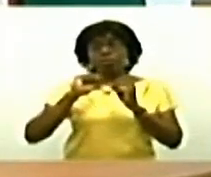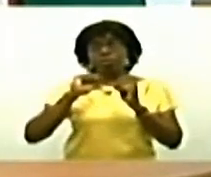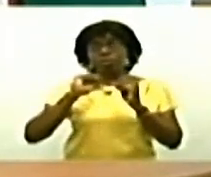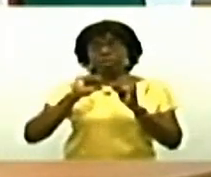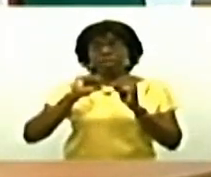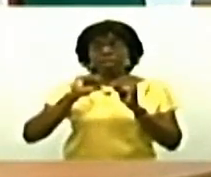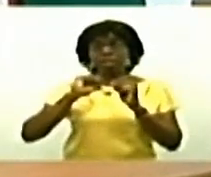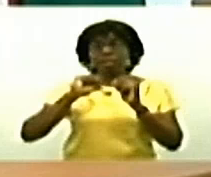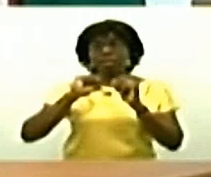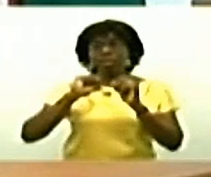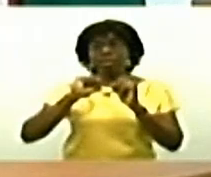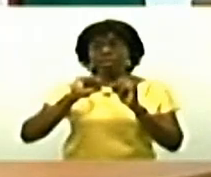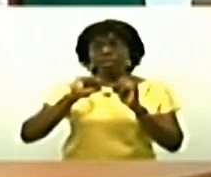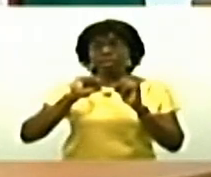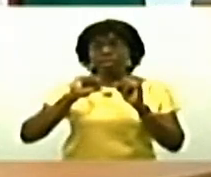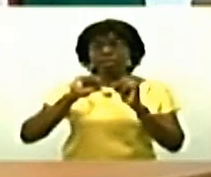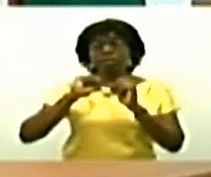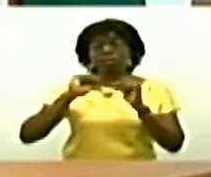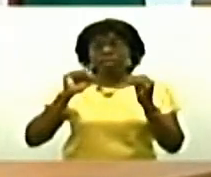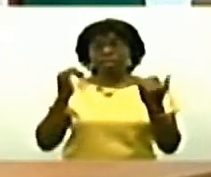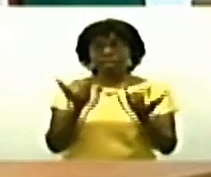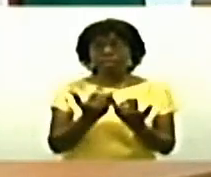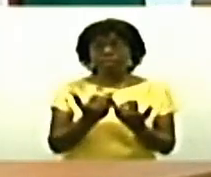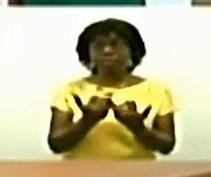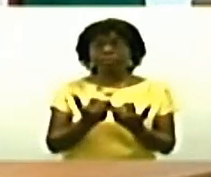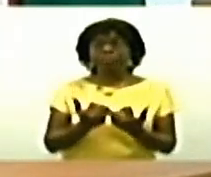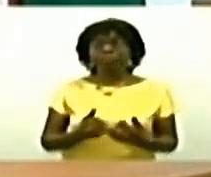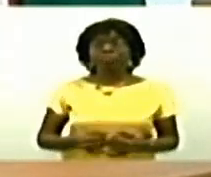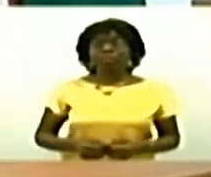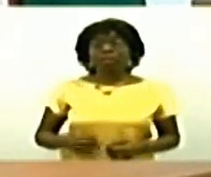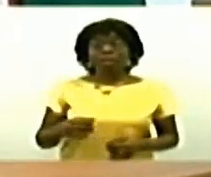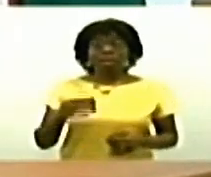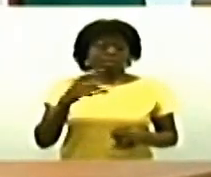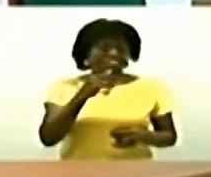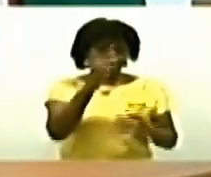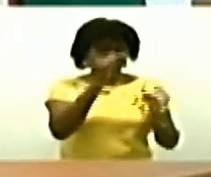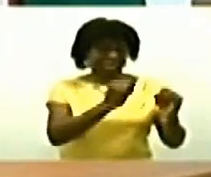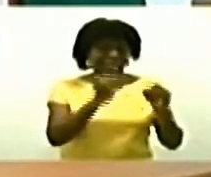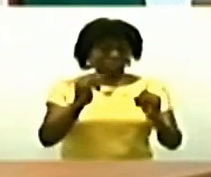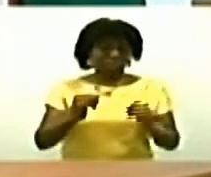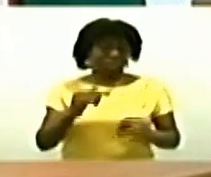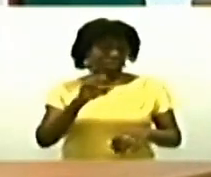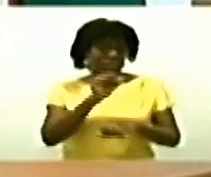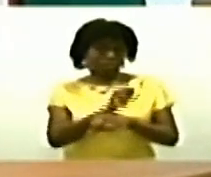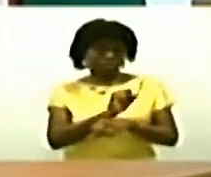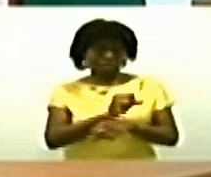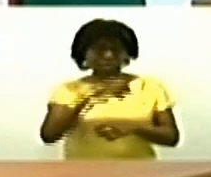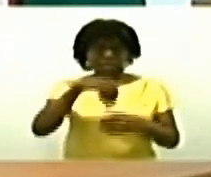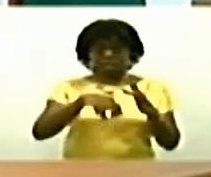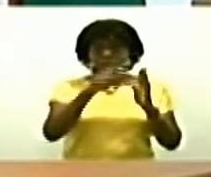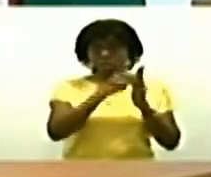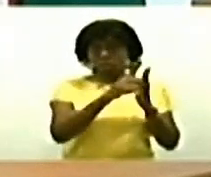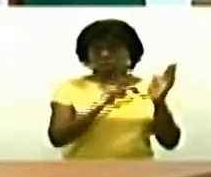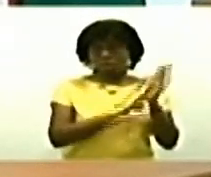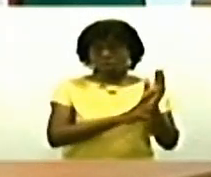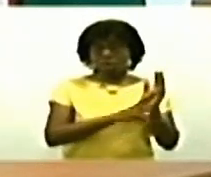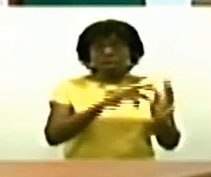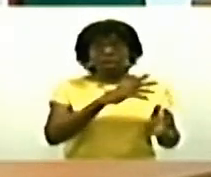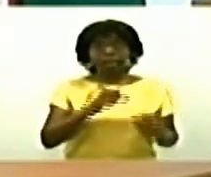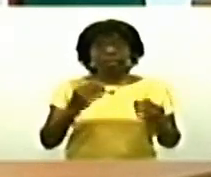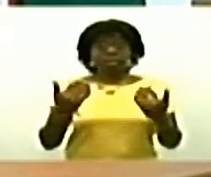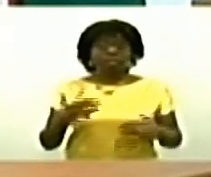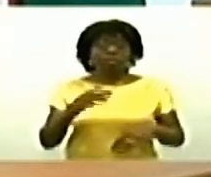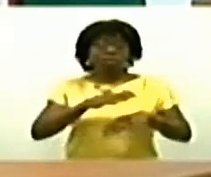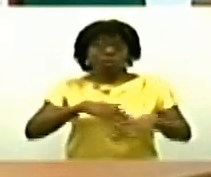child rearers. Coupled with that, you now have your own individual careers in law, and now you're